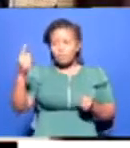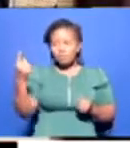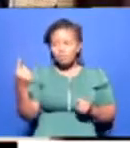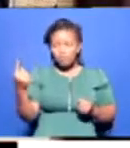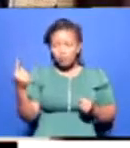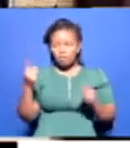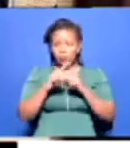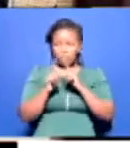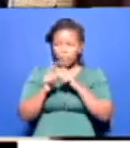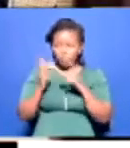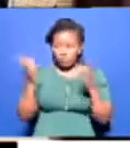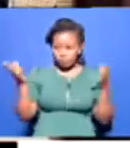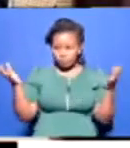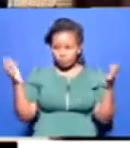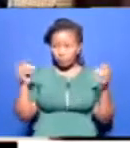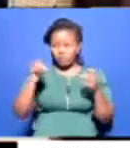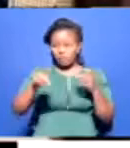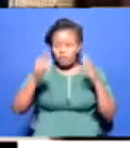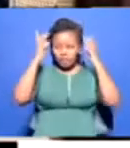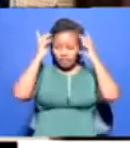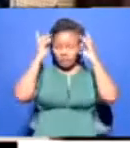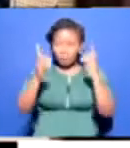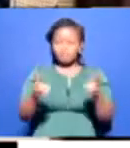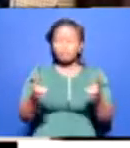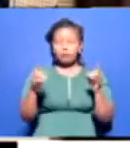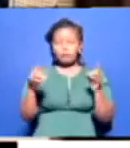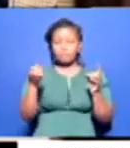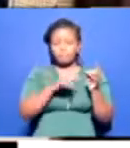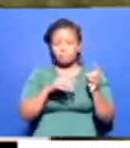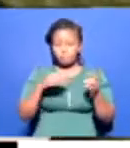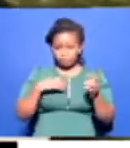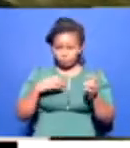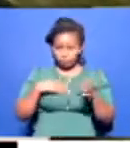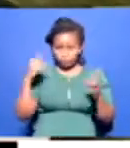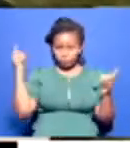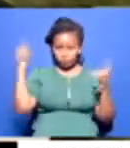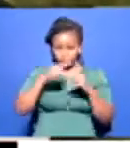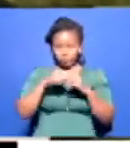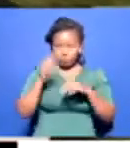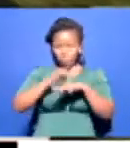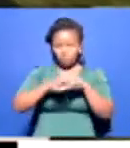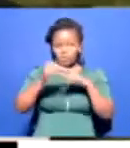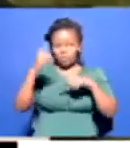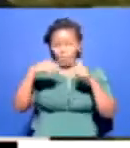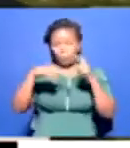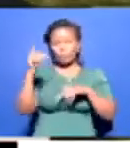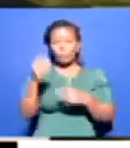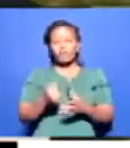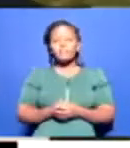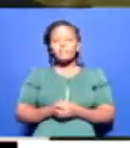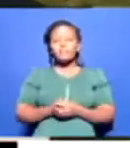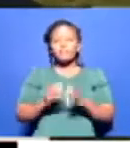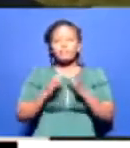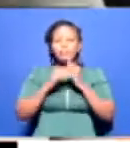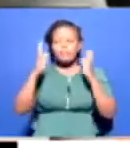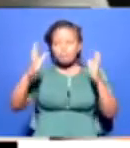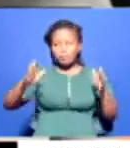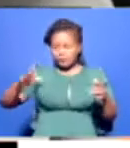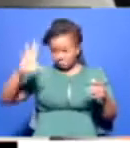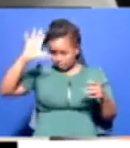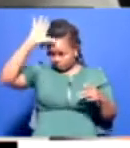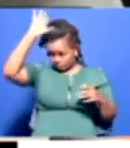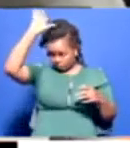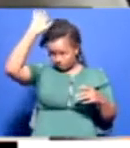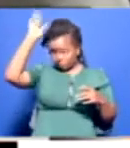choice that we made collectively to deliver victory. And leaders allied to KANU in Machakos County